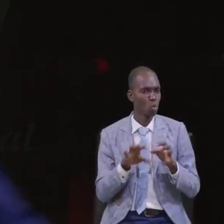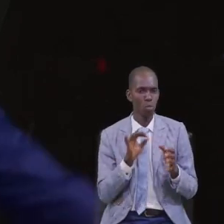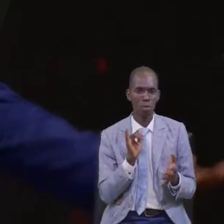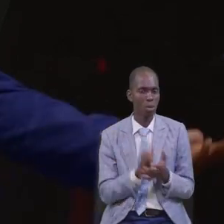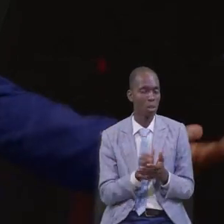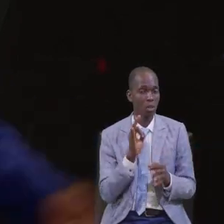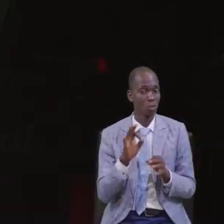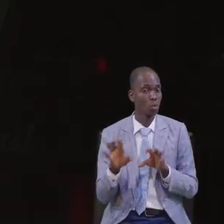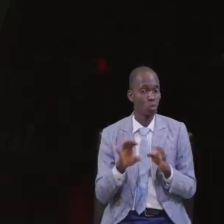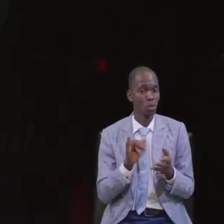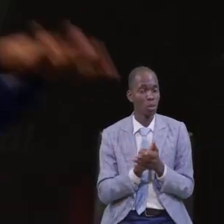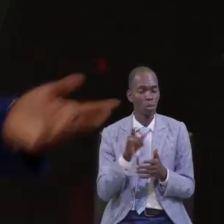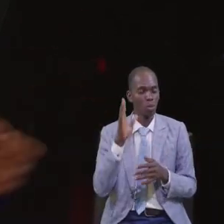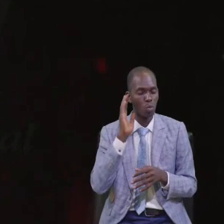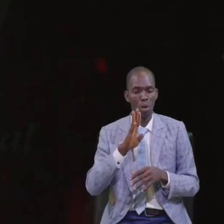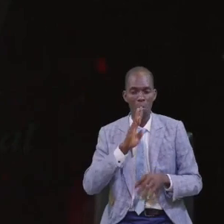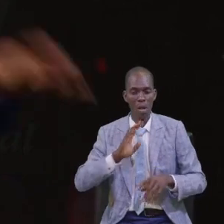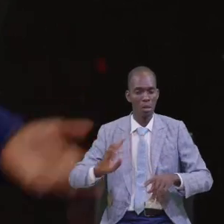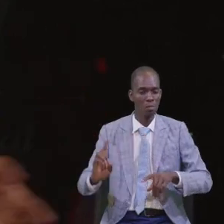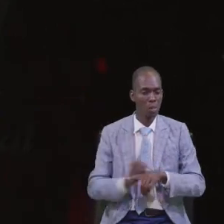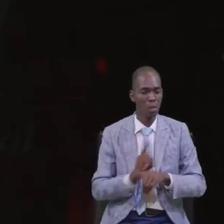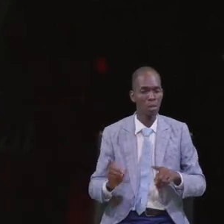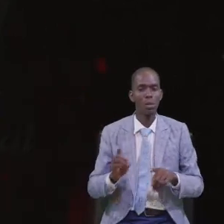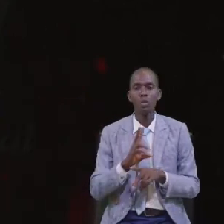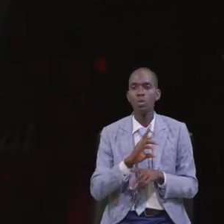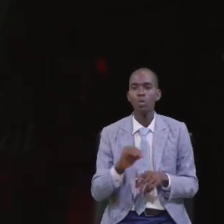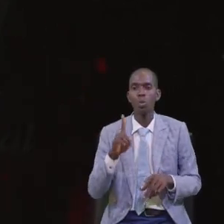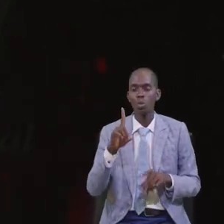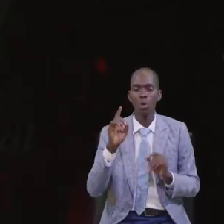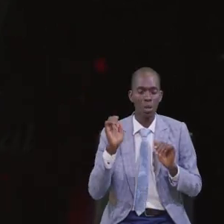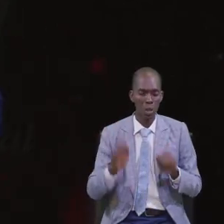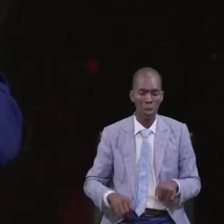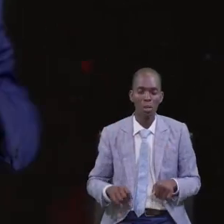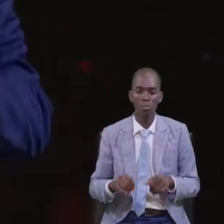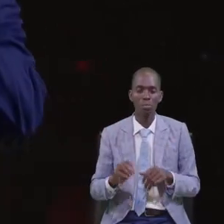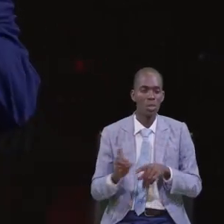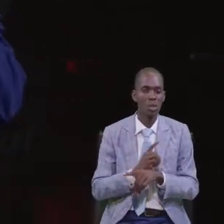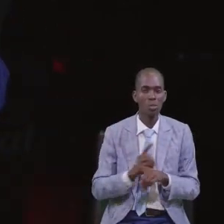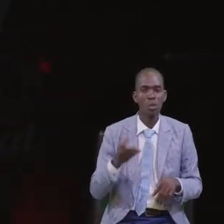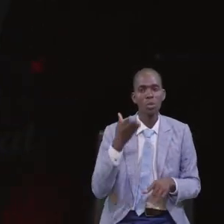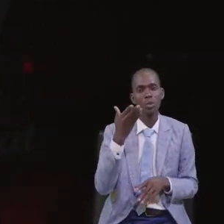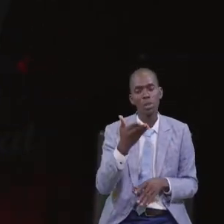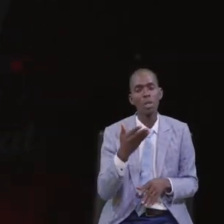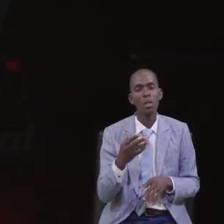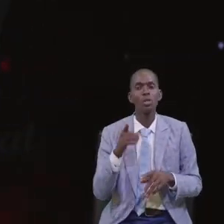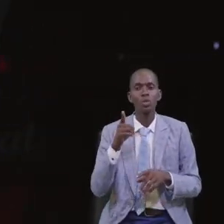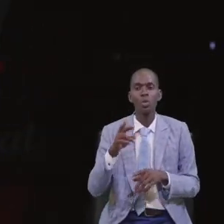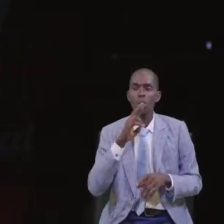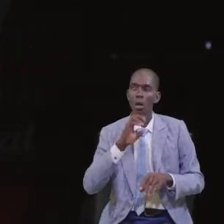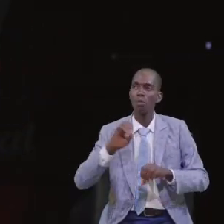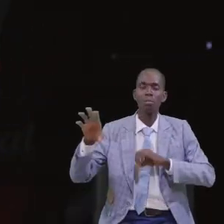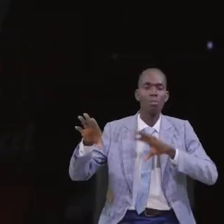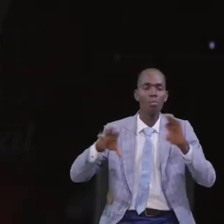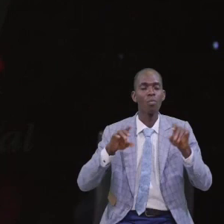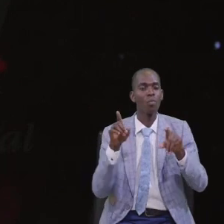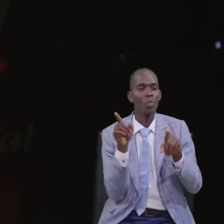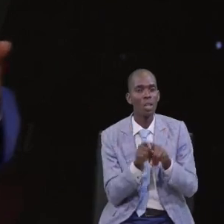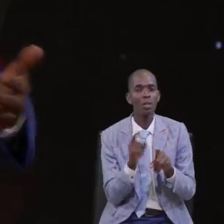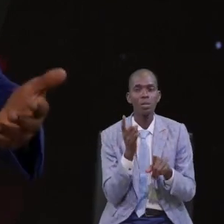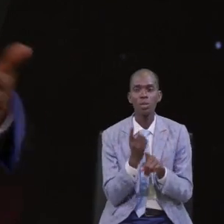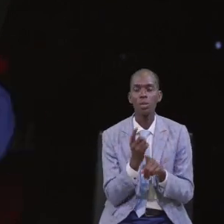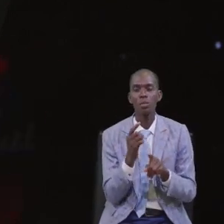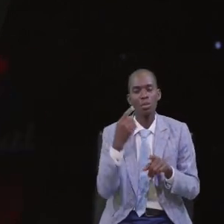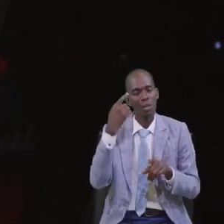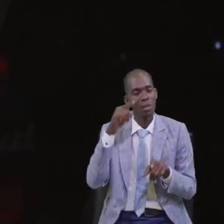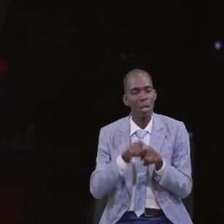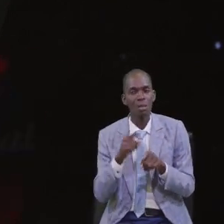be disciplined. Nobody knows how you live, and nobody can discipline you. You're all alone there, scattered as adventurers. That's why